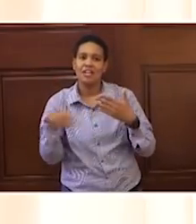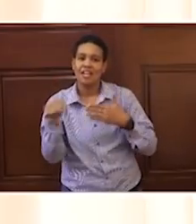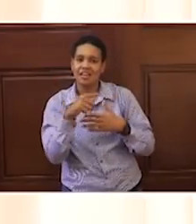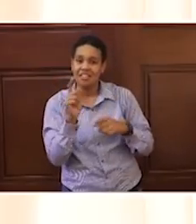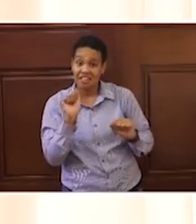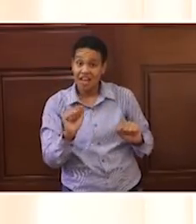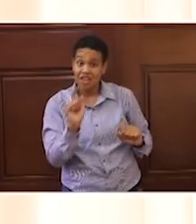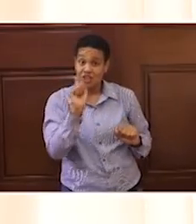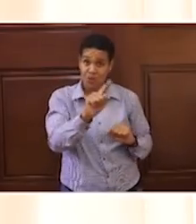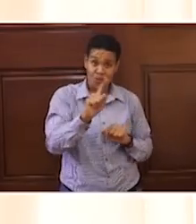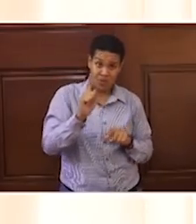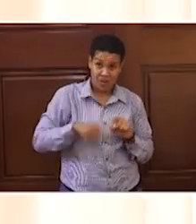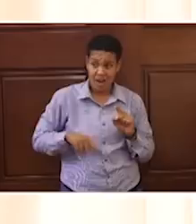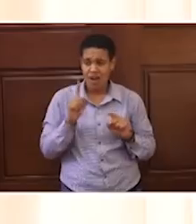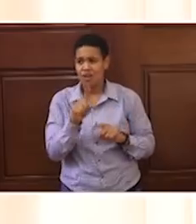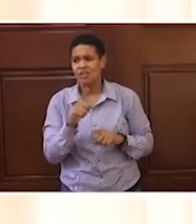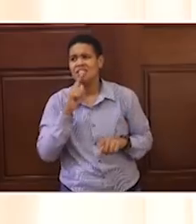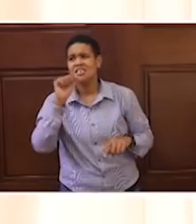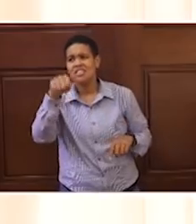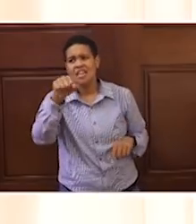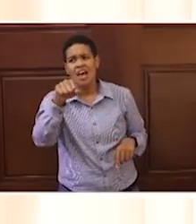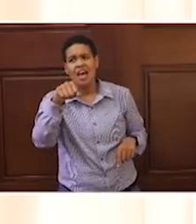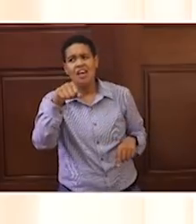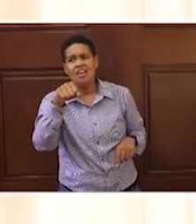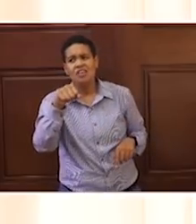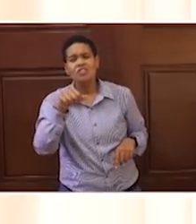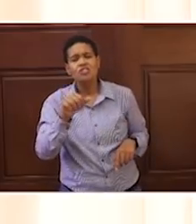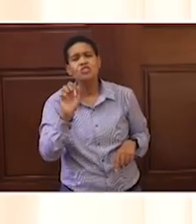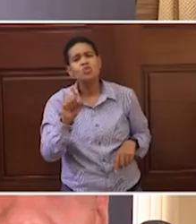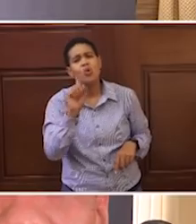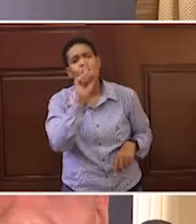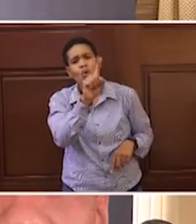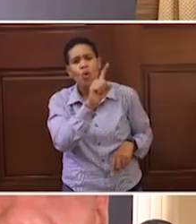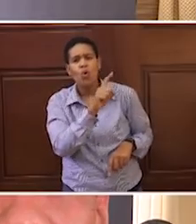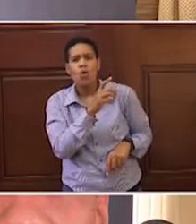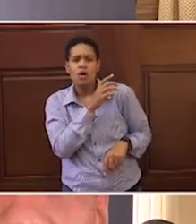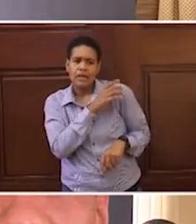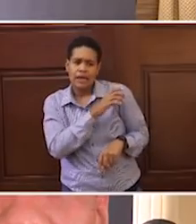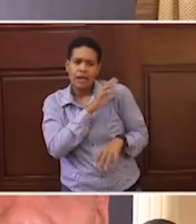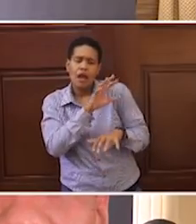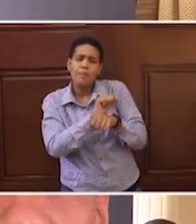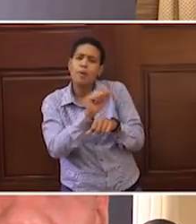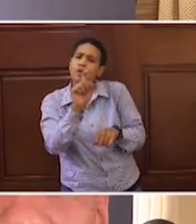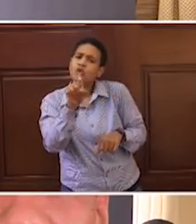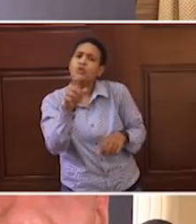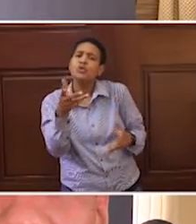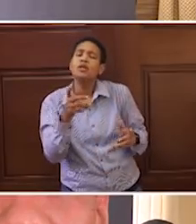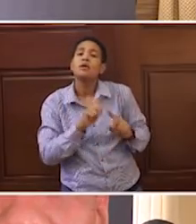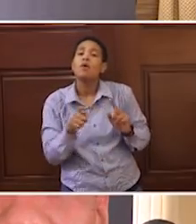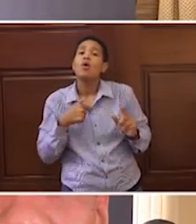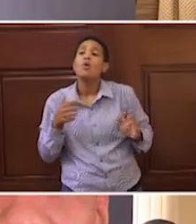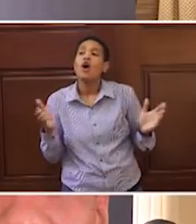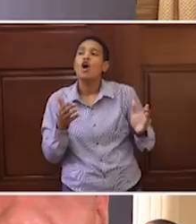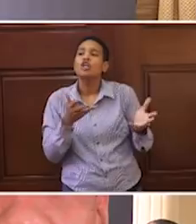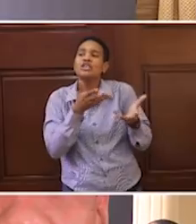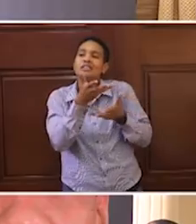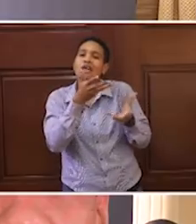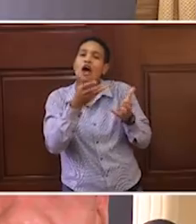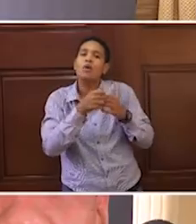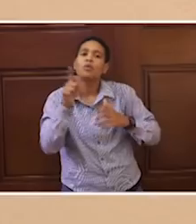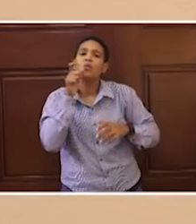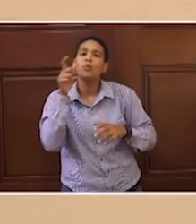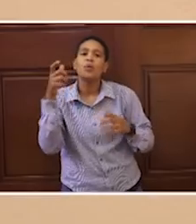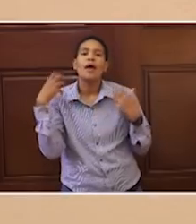go? Can't she go? Absolutely, yes. She can go to her next appointment. What we encourage is dialogue with her